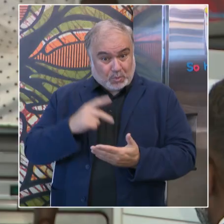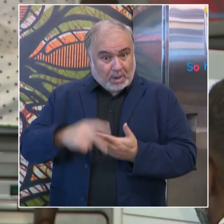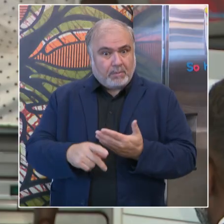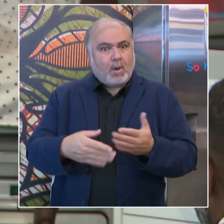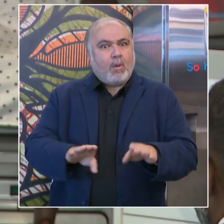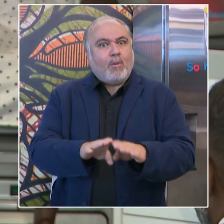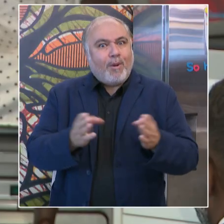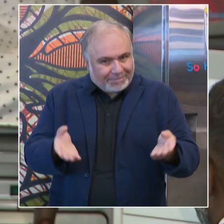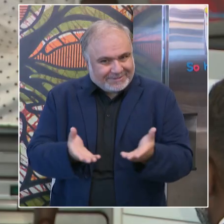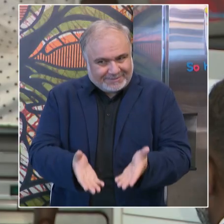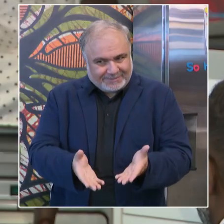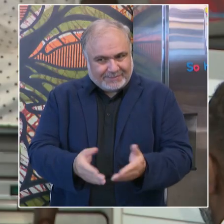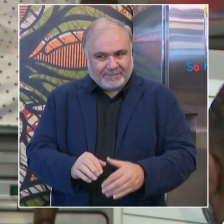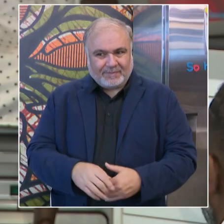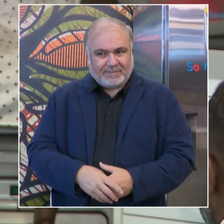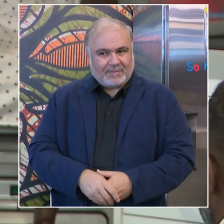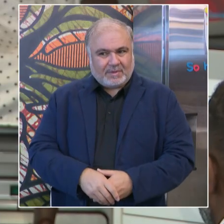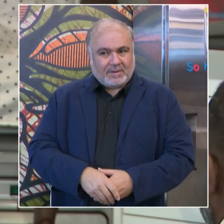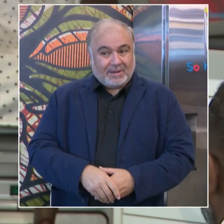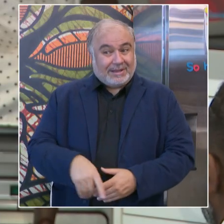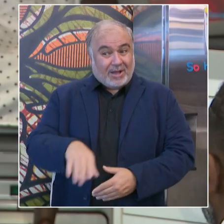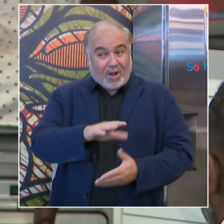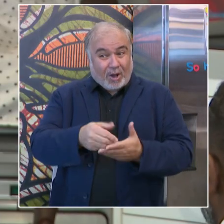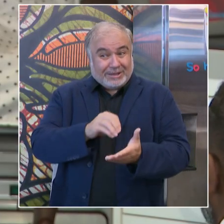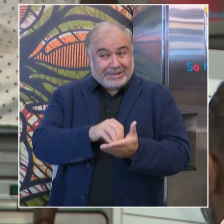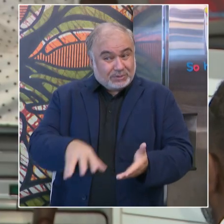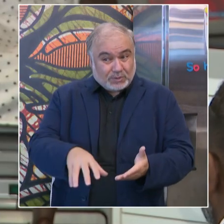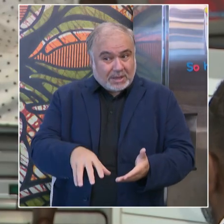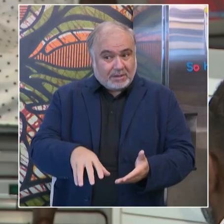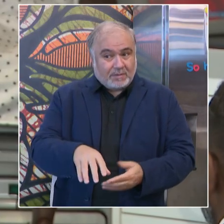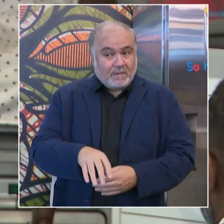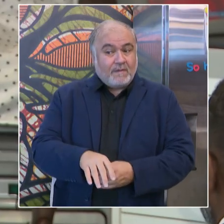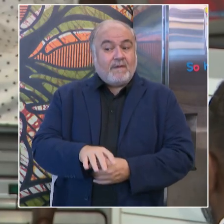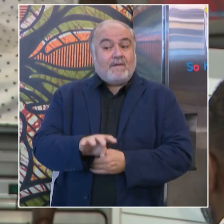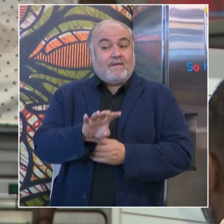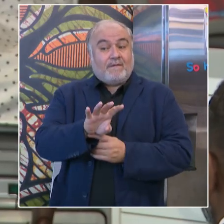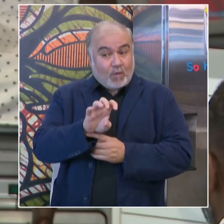college credits, saving families $3 million.